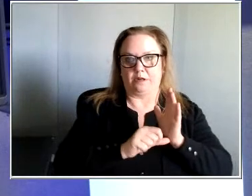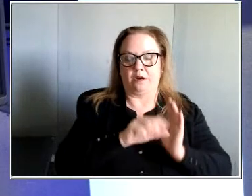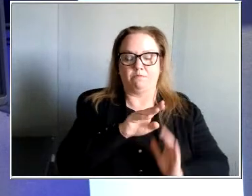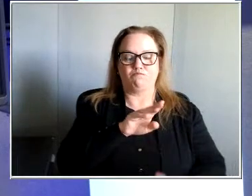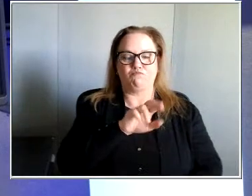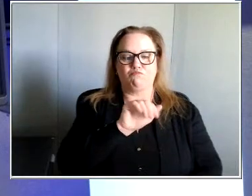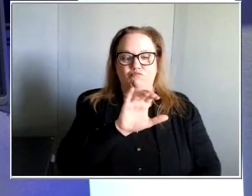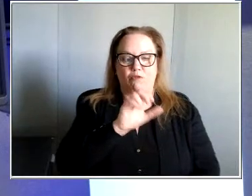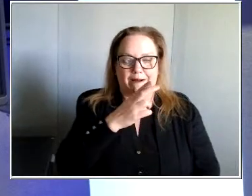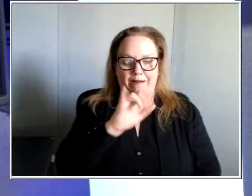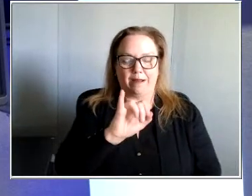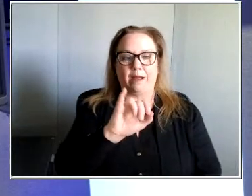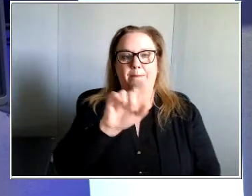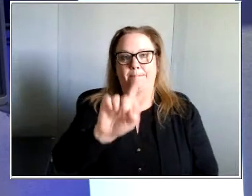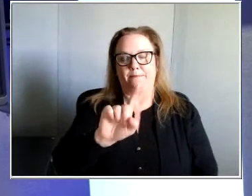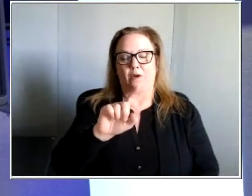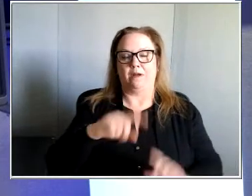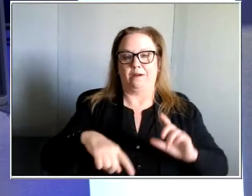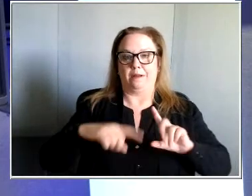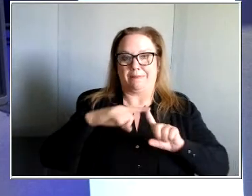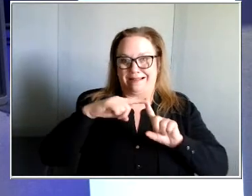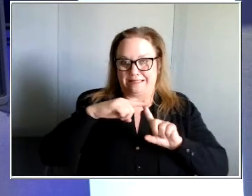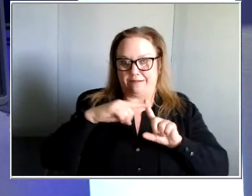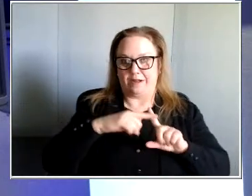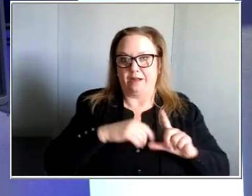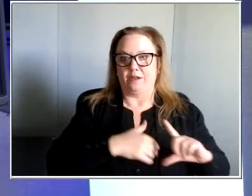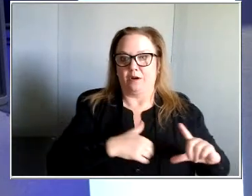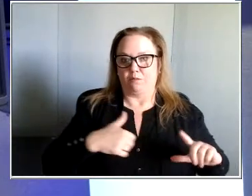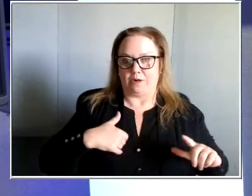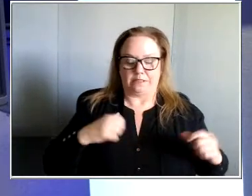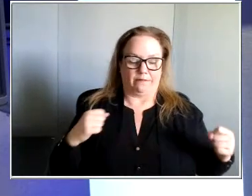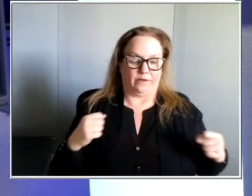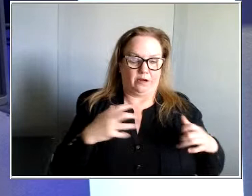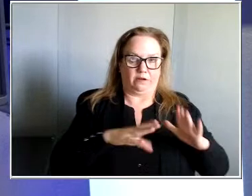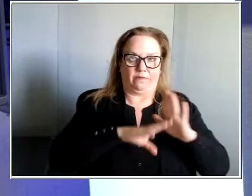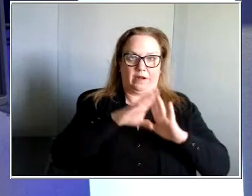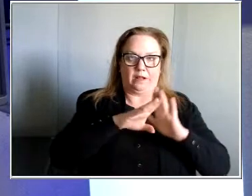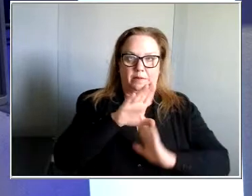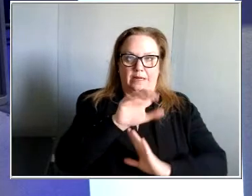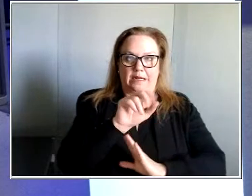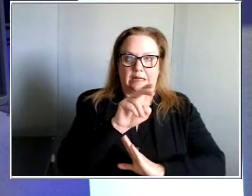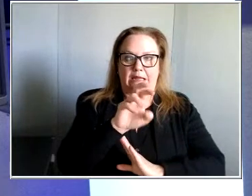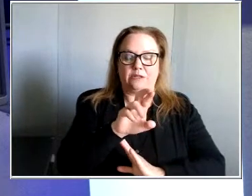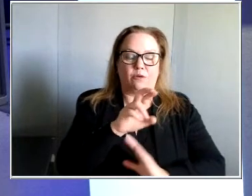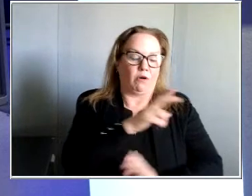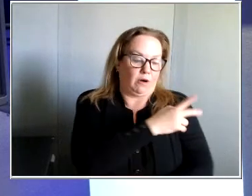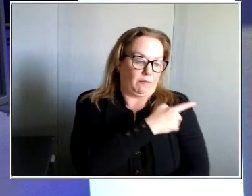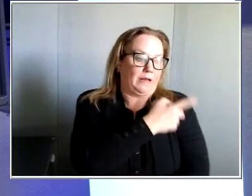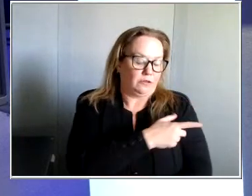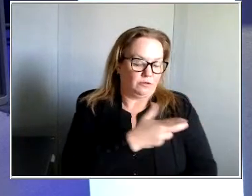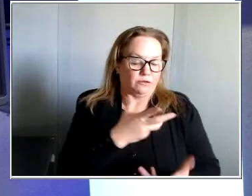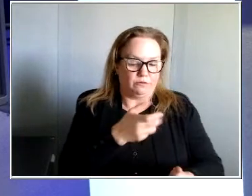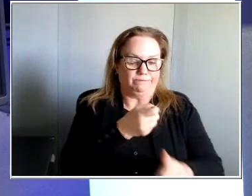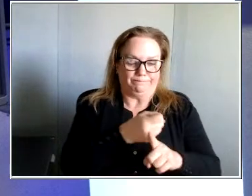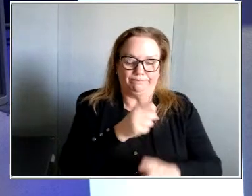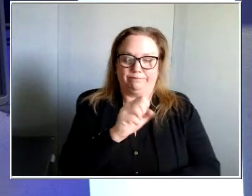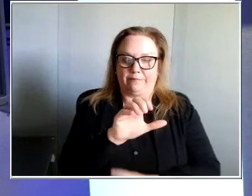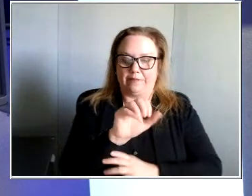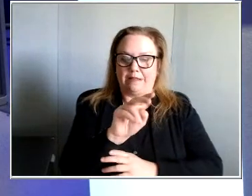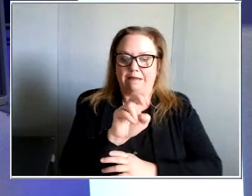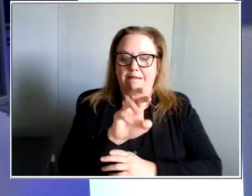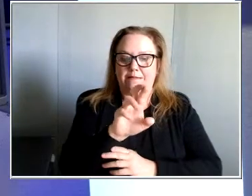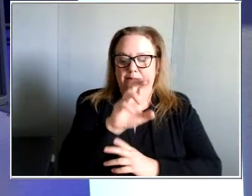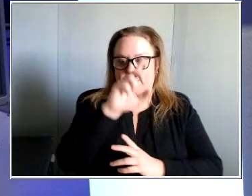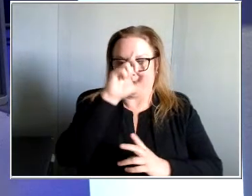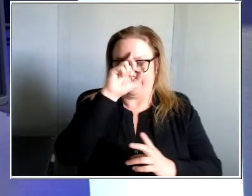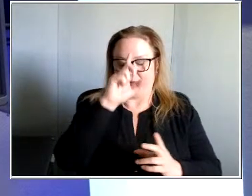positive, and they've lost their breast because of the fear of developing cancer, or obviously in patients who have cancer and have to think, not only do I